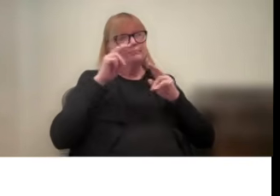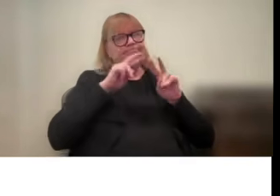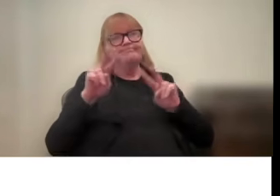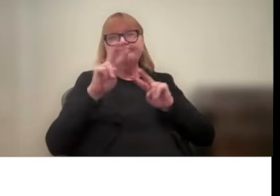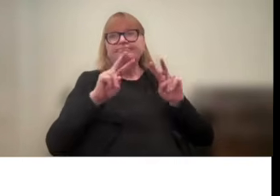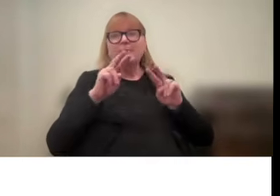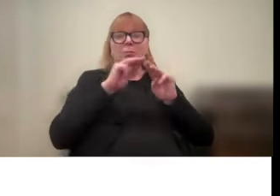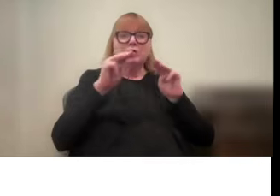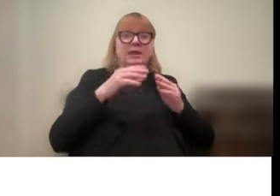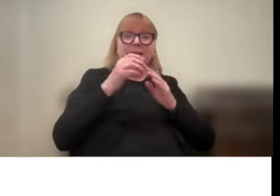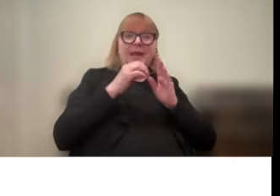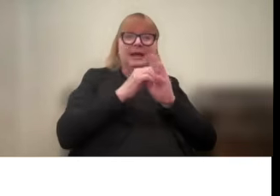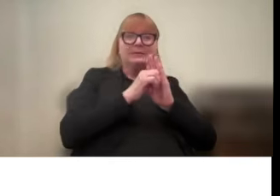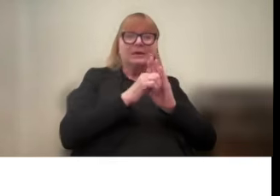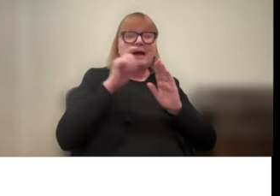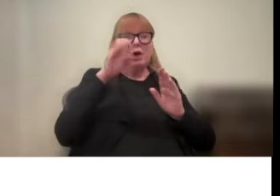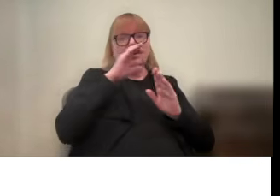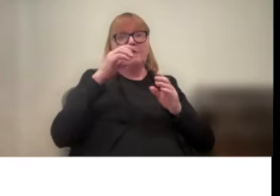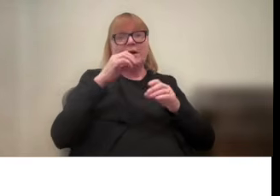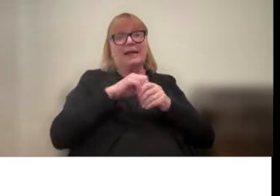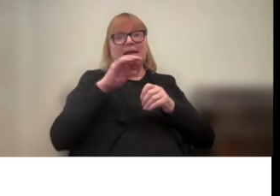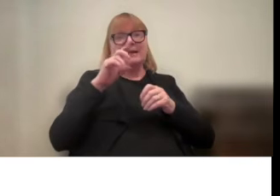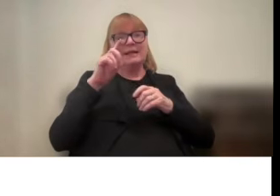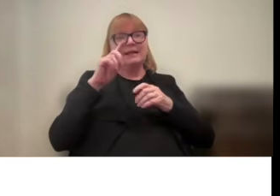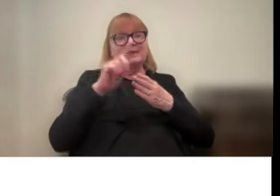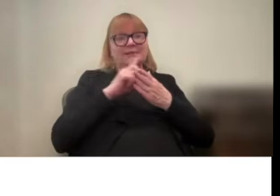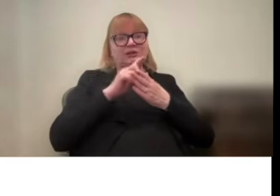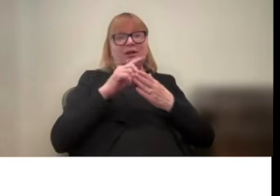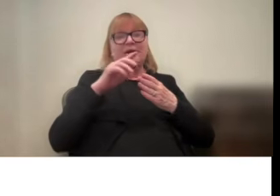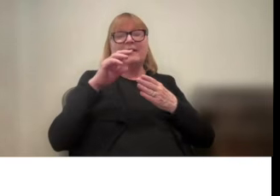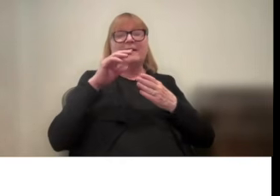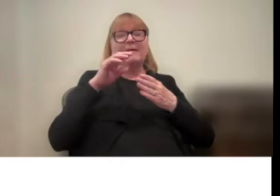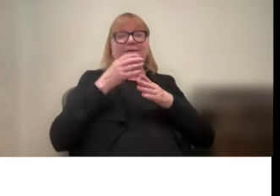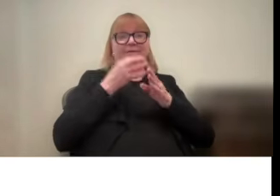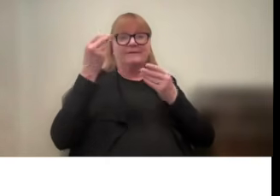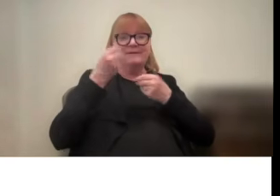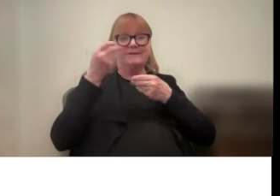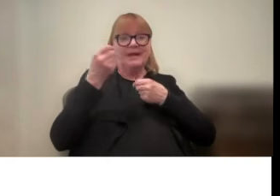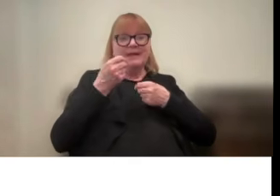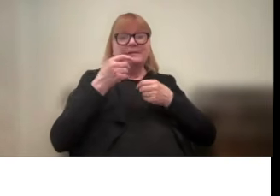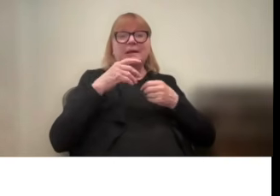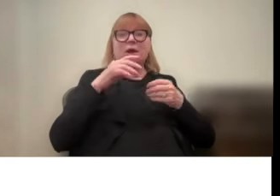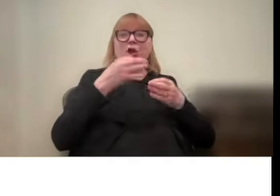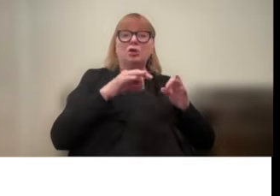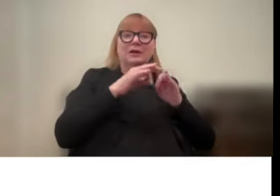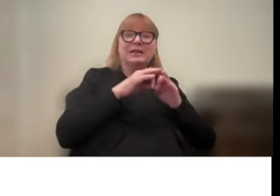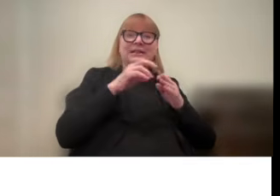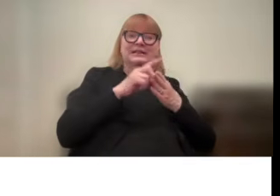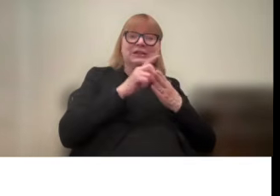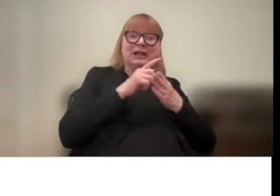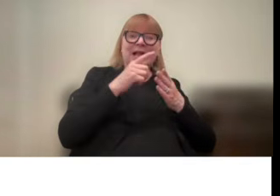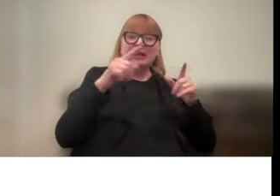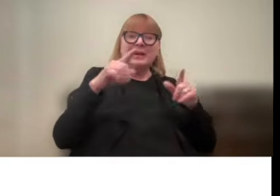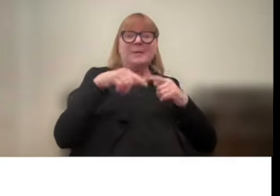exhibitions are the ones we need to look for in our digital feeds. Critical digital literacy is fundamentally about agency.